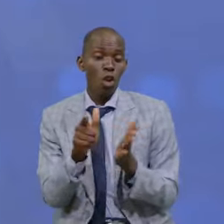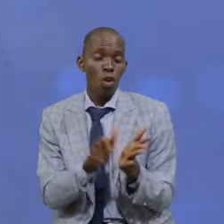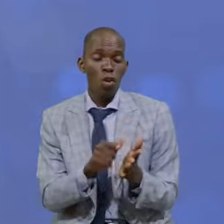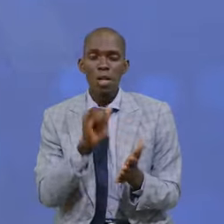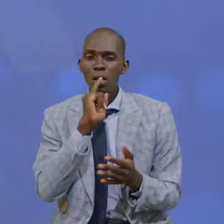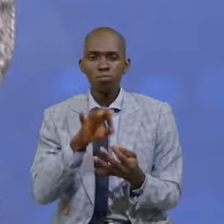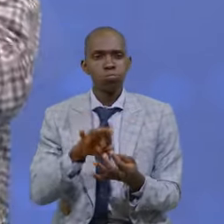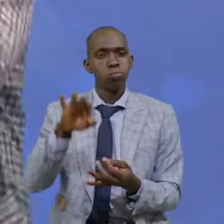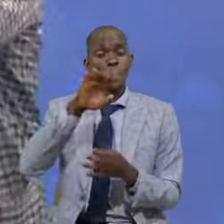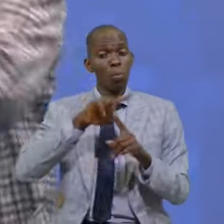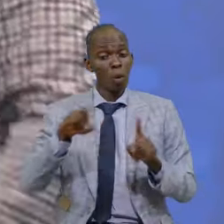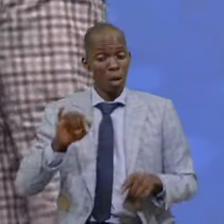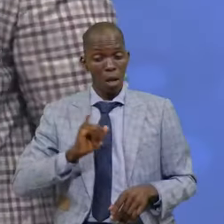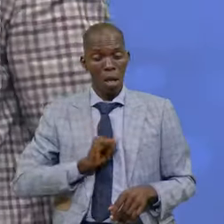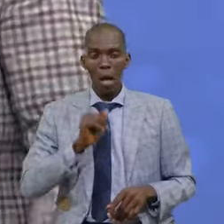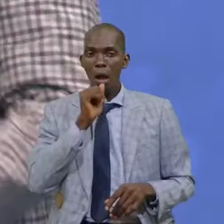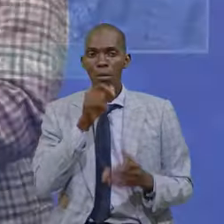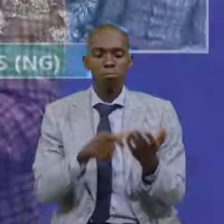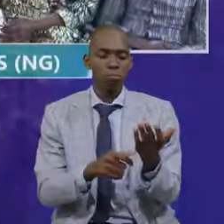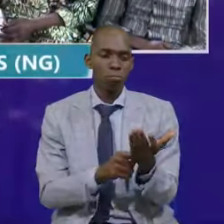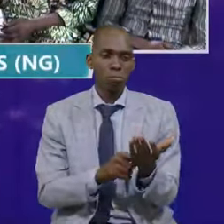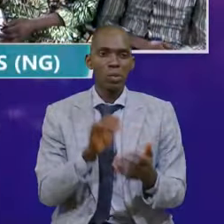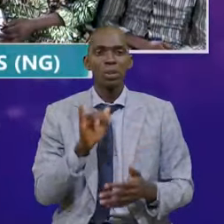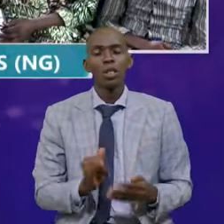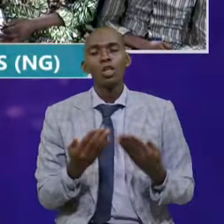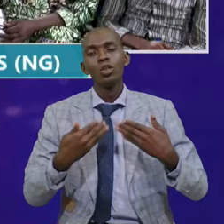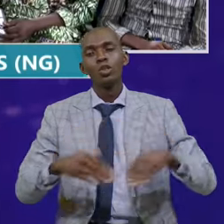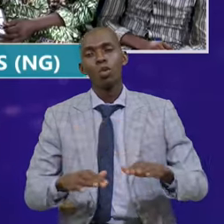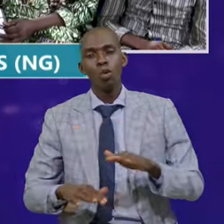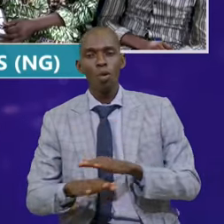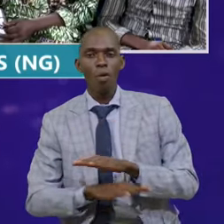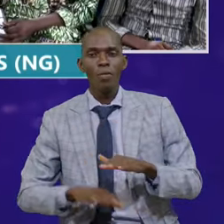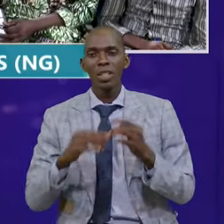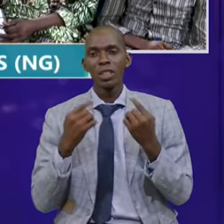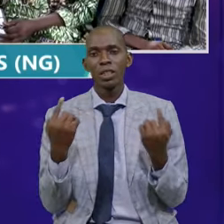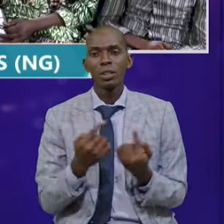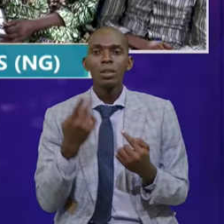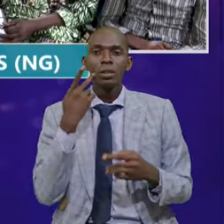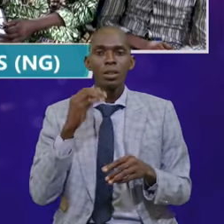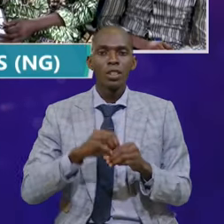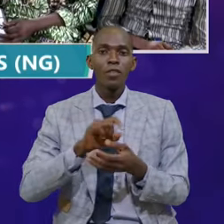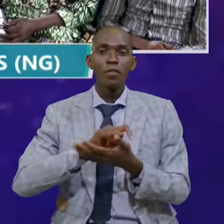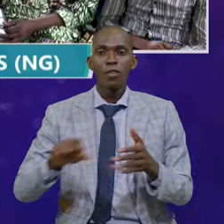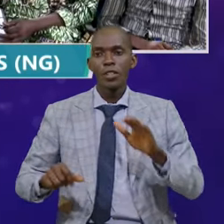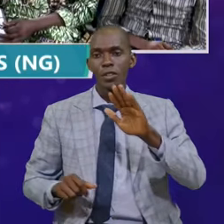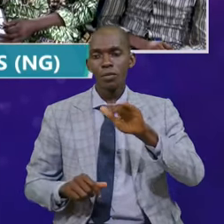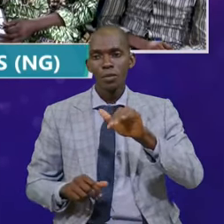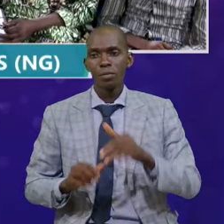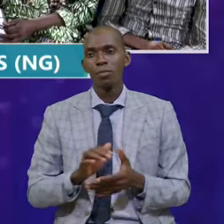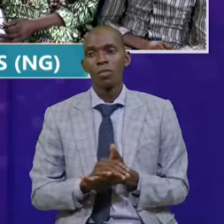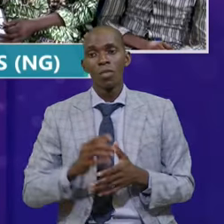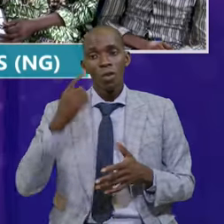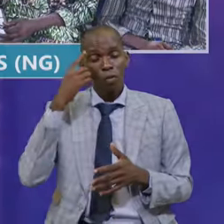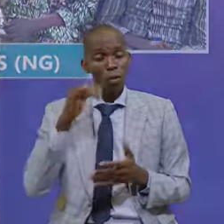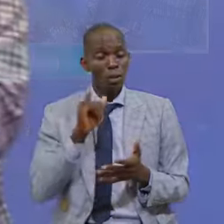am carnal, sold under sin. Look at verse 15. In verse 15, for that which